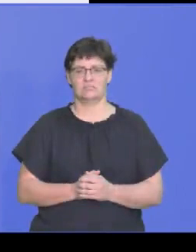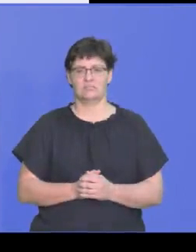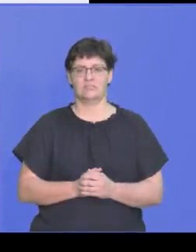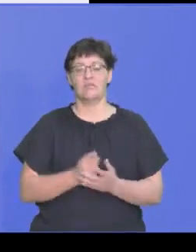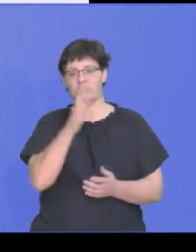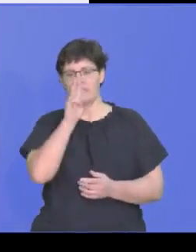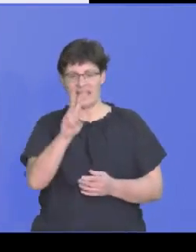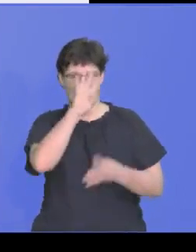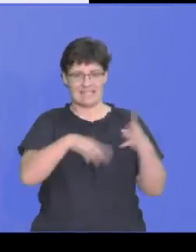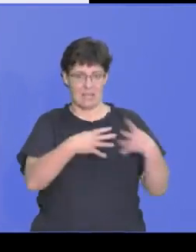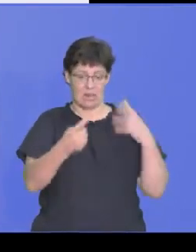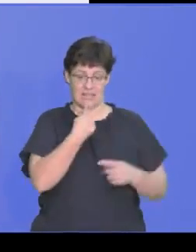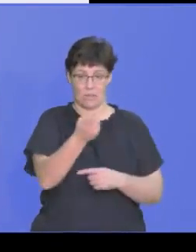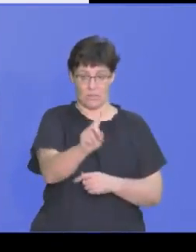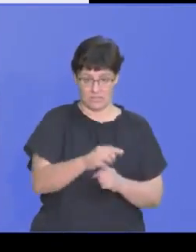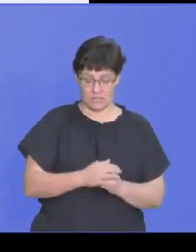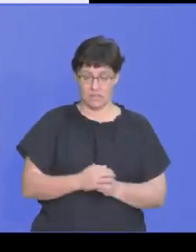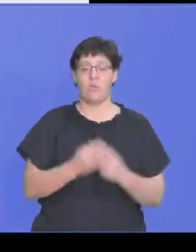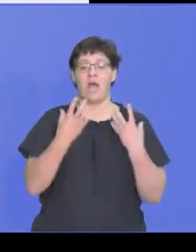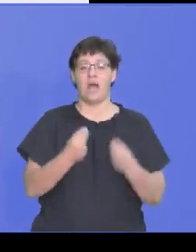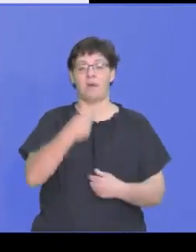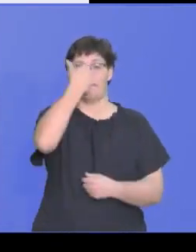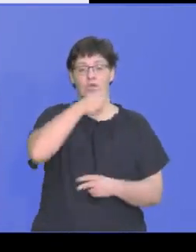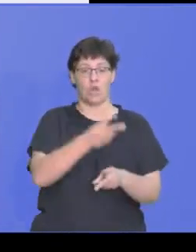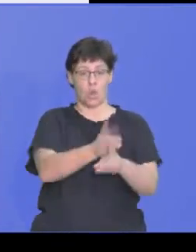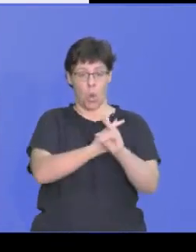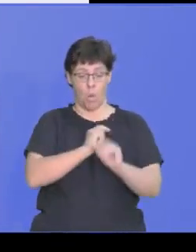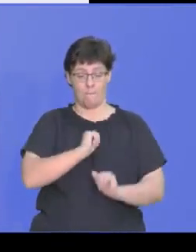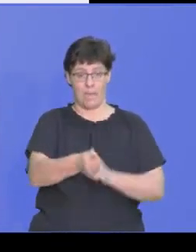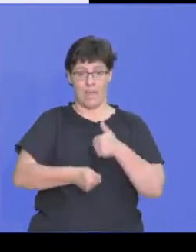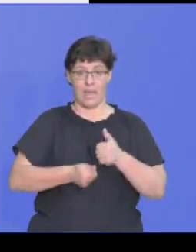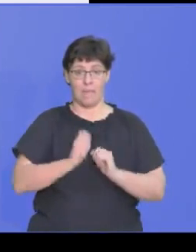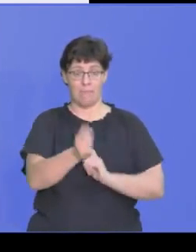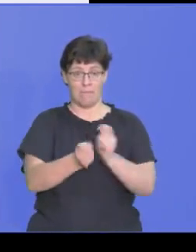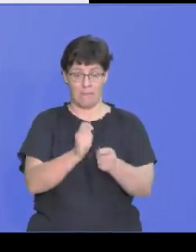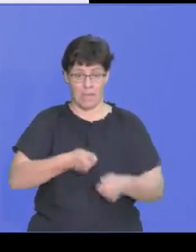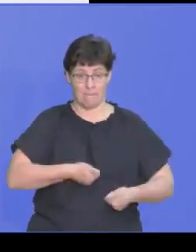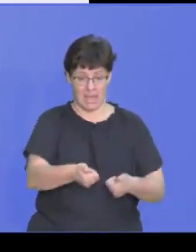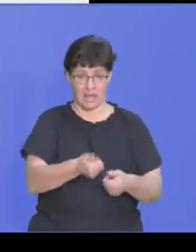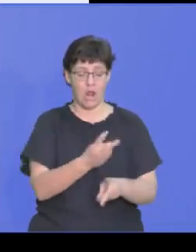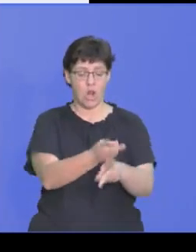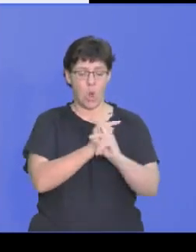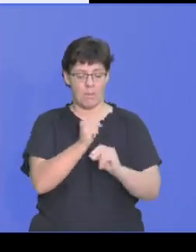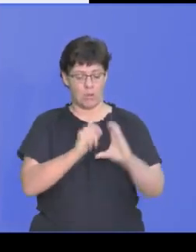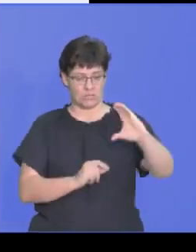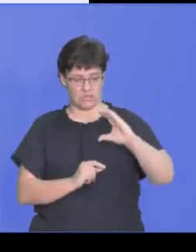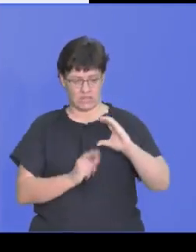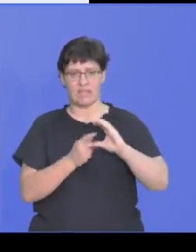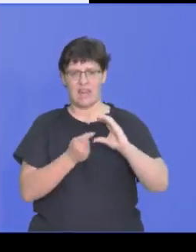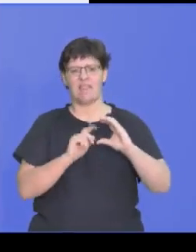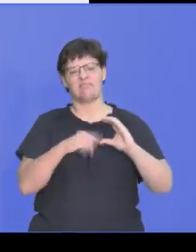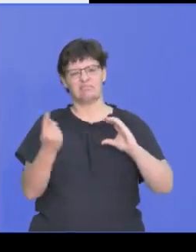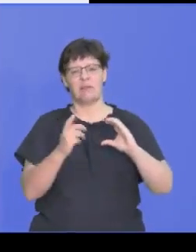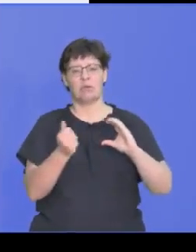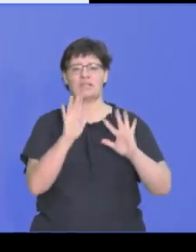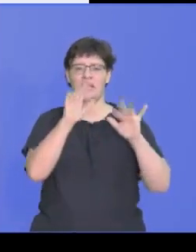Okay, so let's see what table 1 says. We've got a personal loan repayment. This is our loan amount, and we've got different amounts. We've